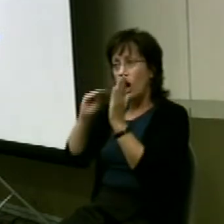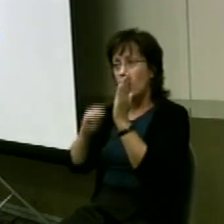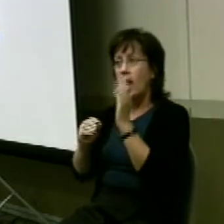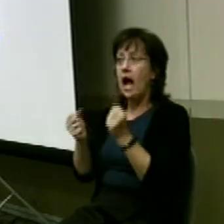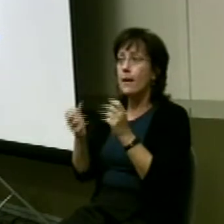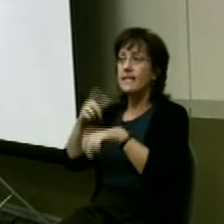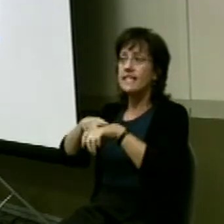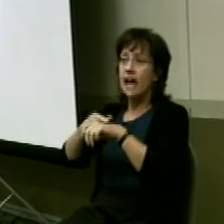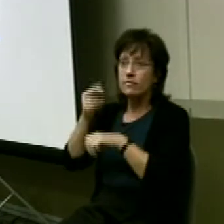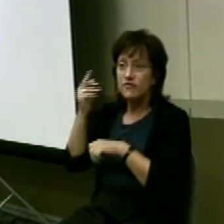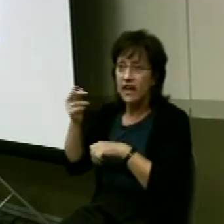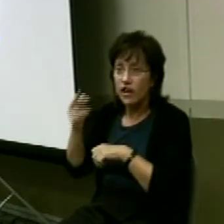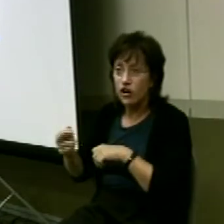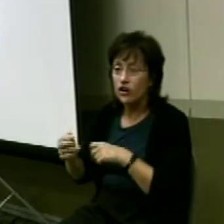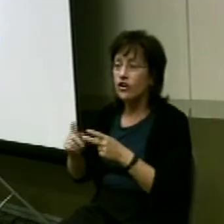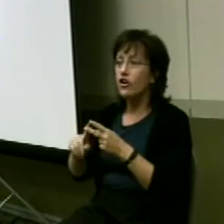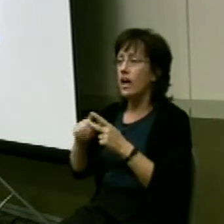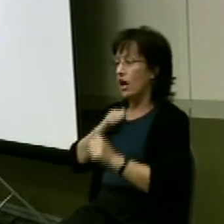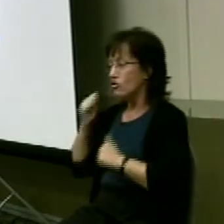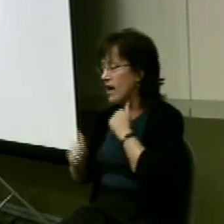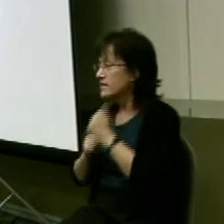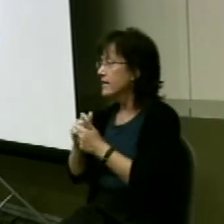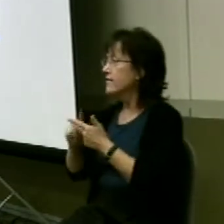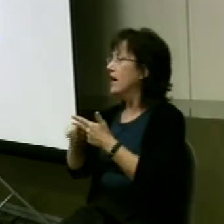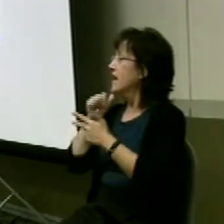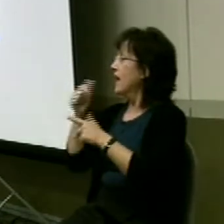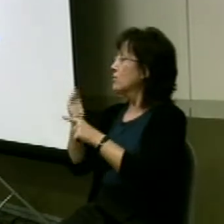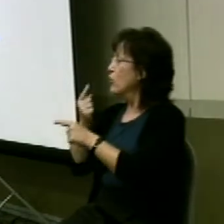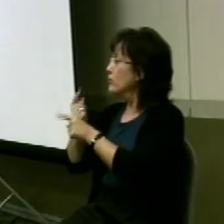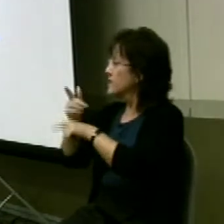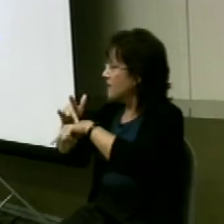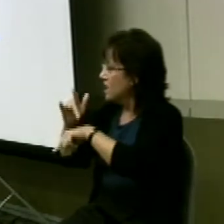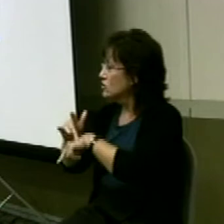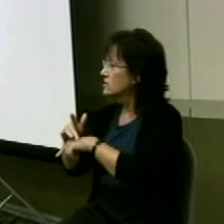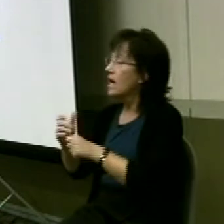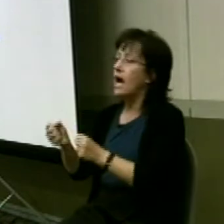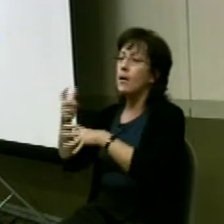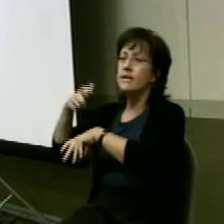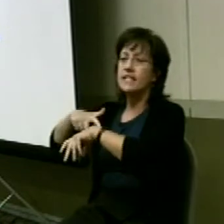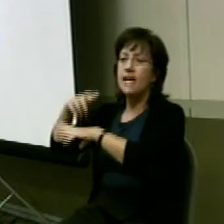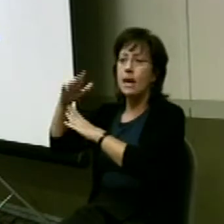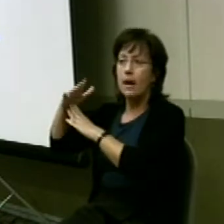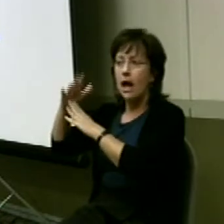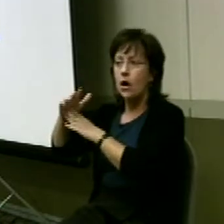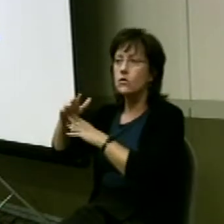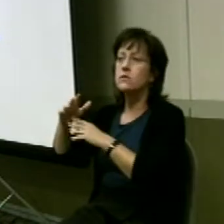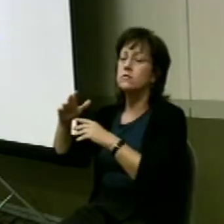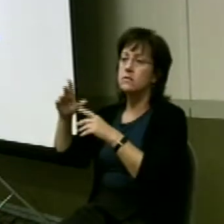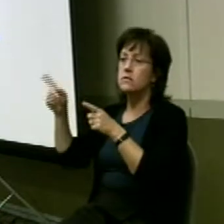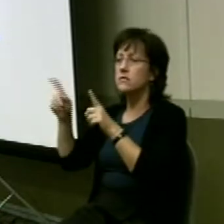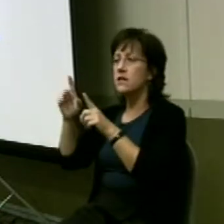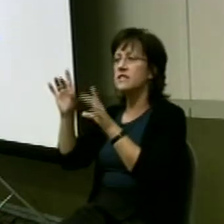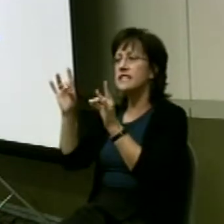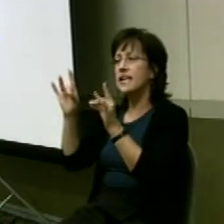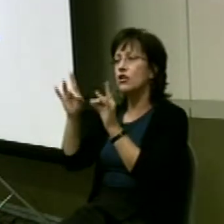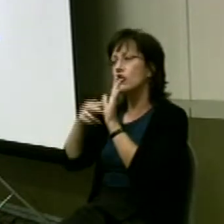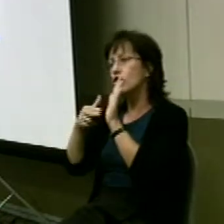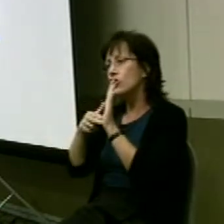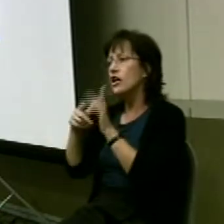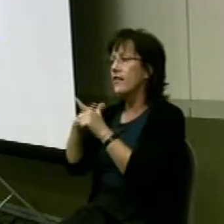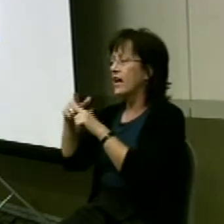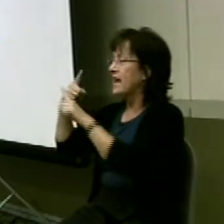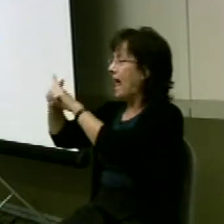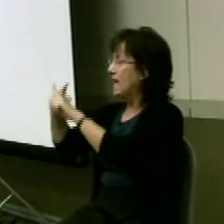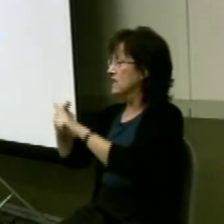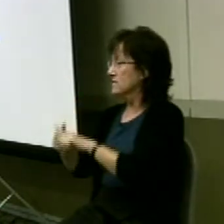giving the finger, charting the finger giving, the aggressiveness, and the inappropriate touches, the number of timeouts, the stickers, and